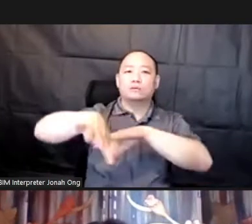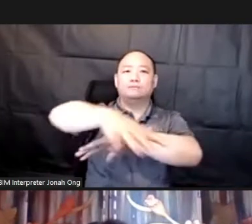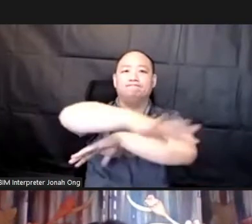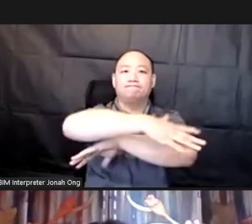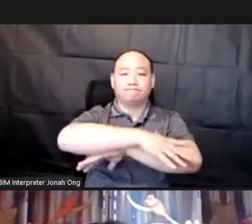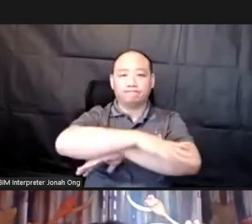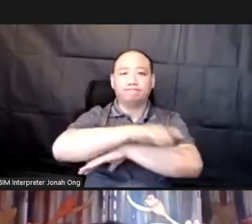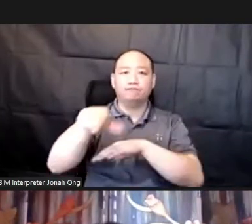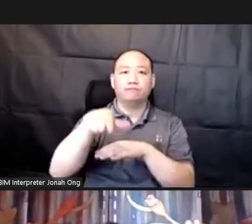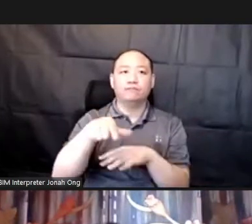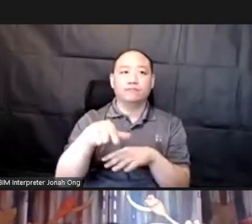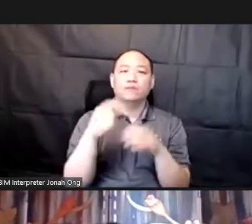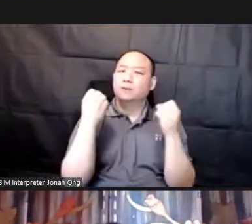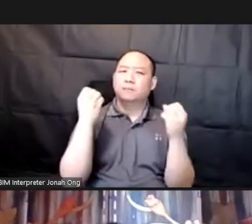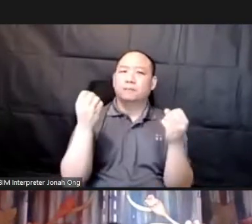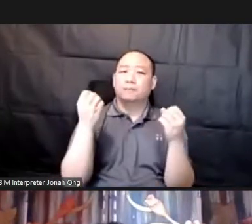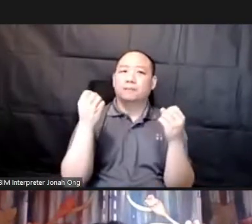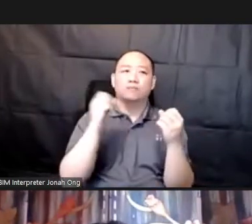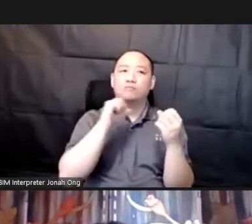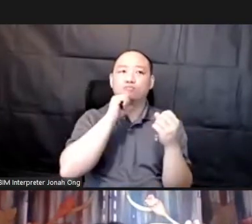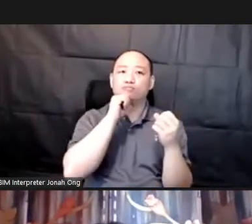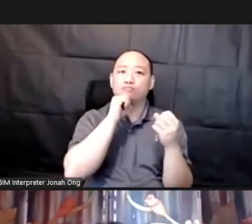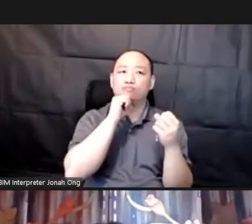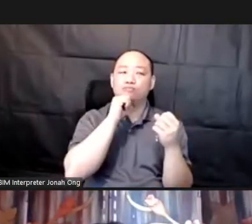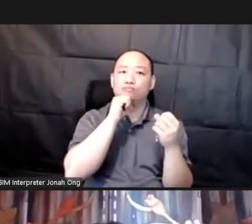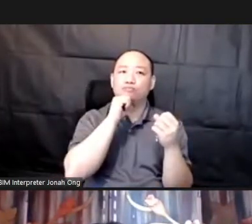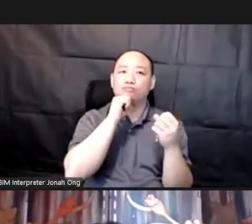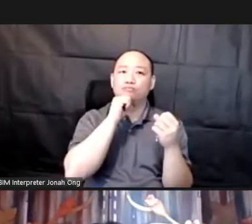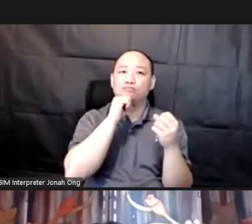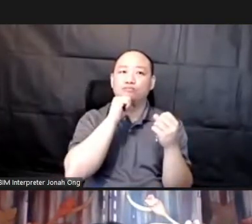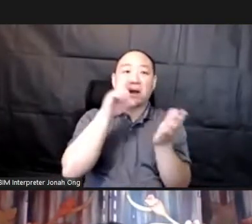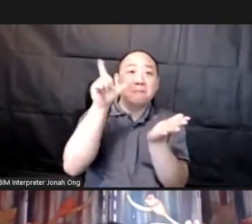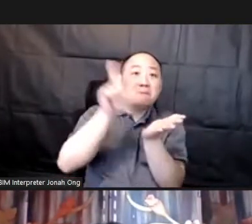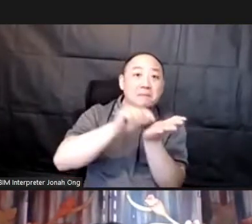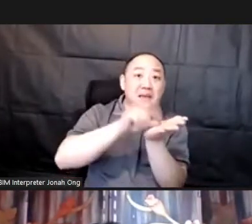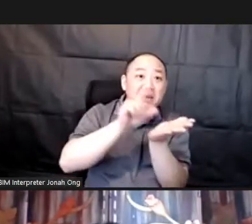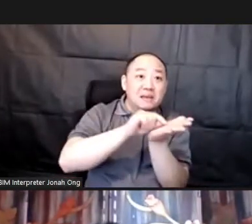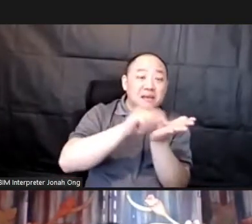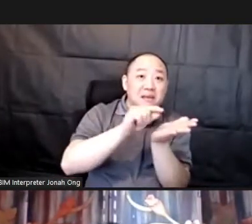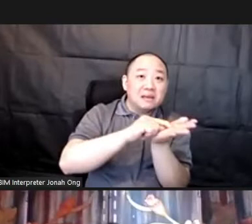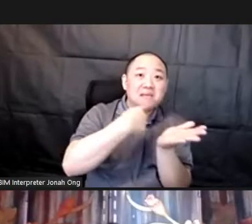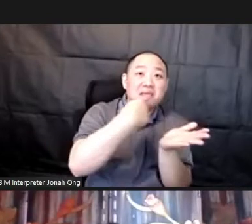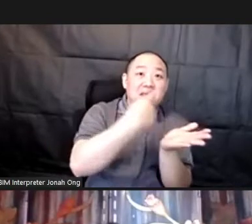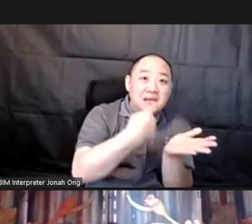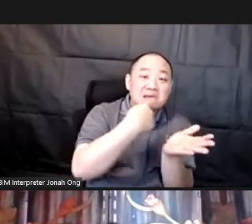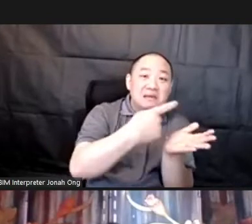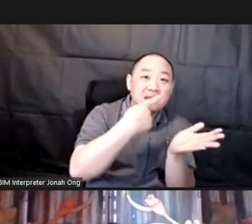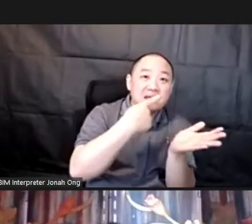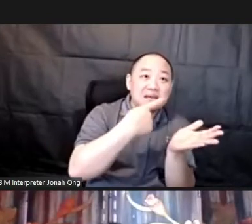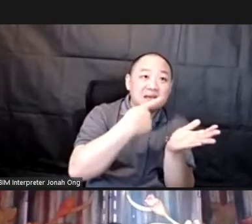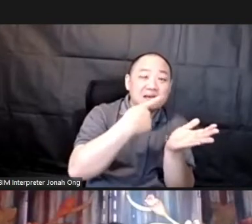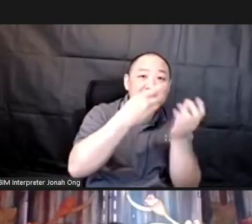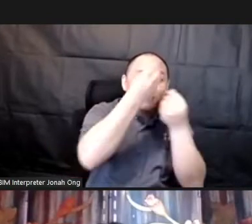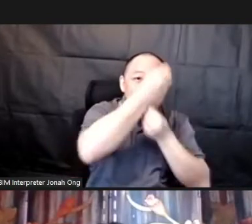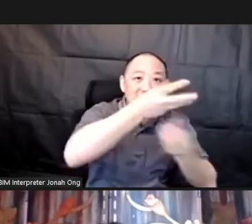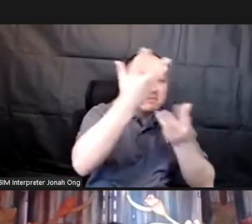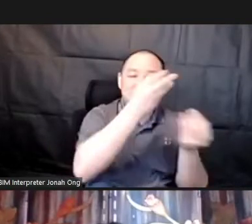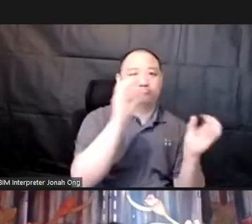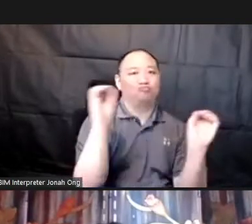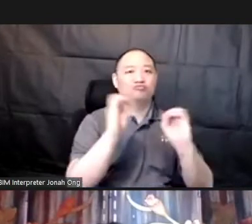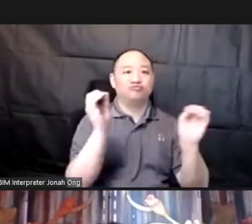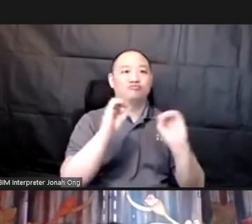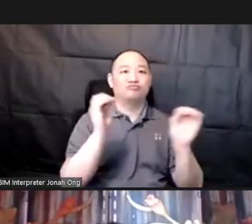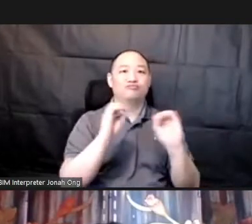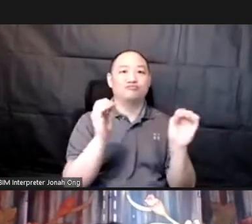then not many media or policymakers talking about this, because maybe the audience is focused more on the